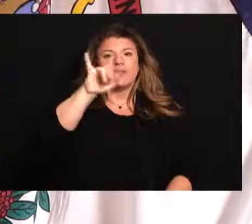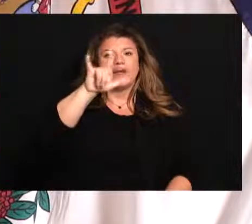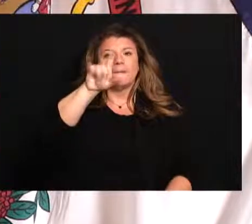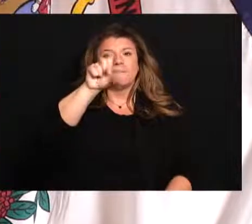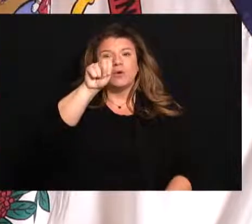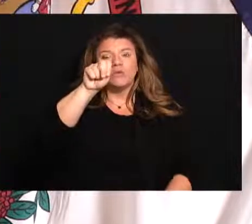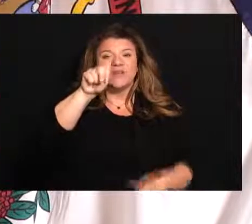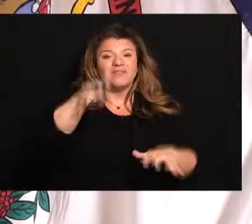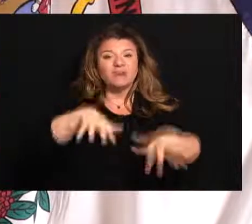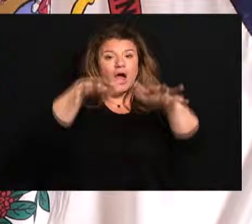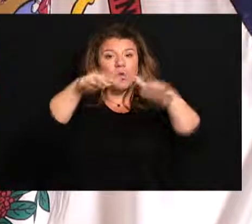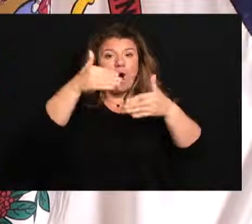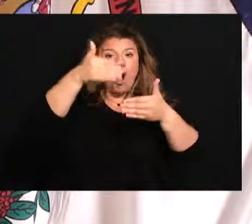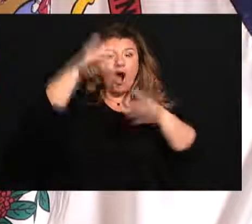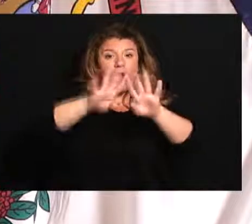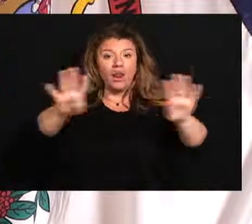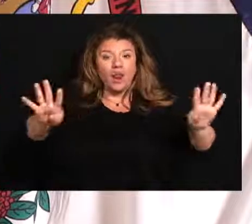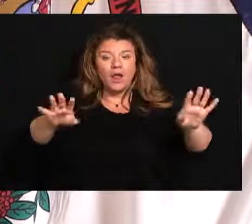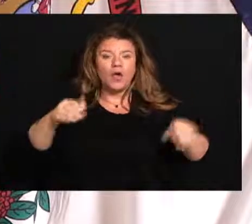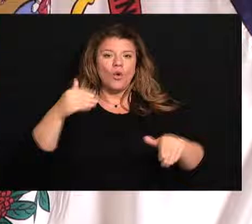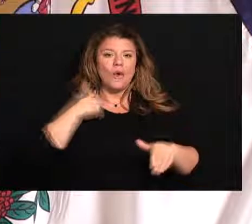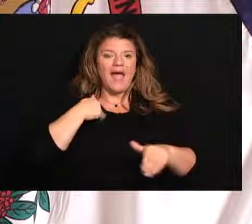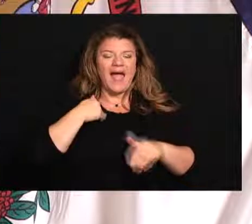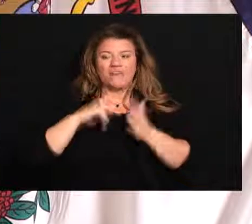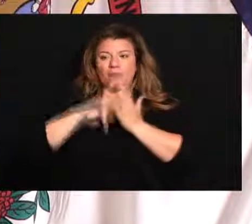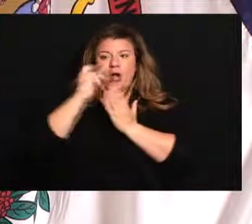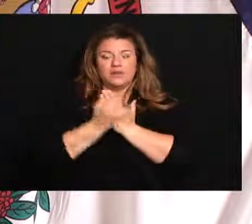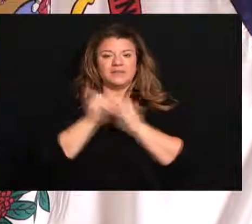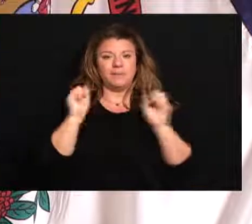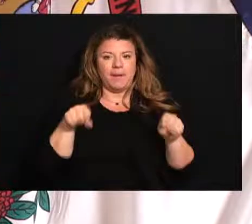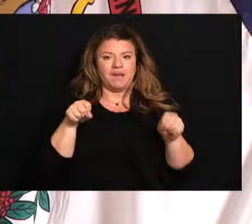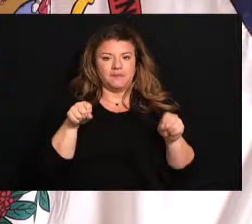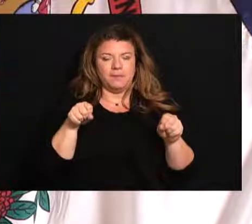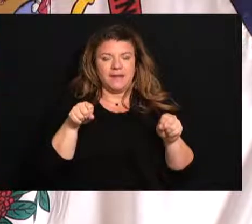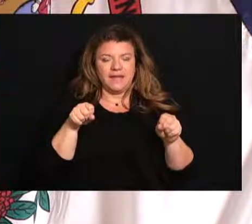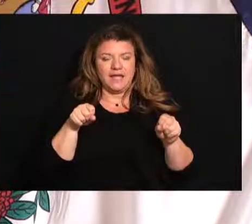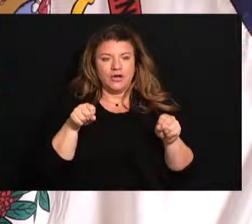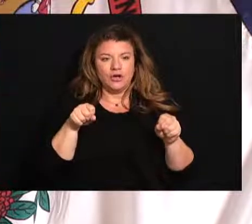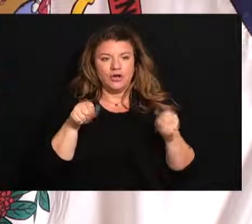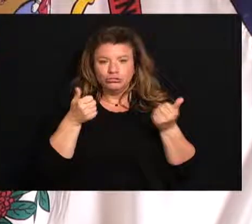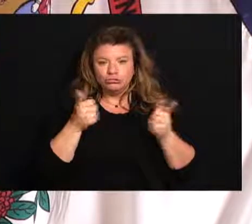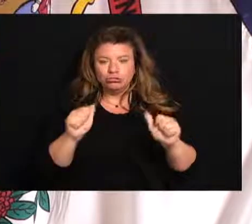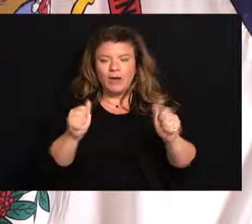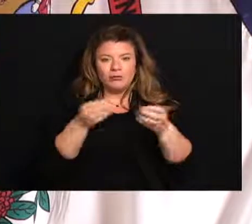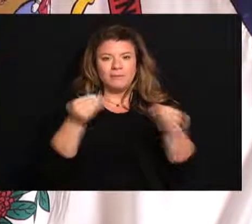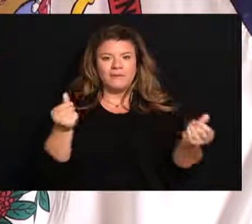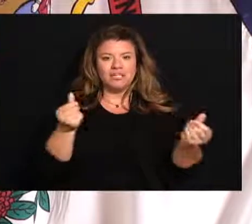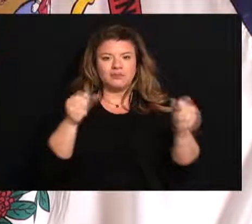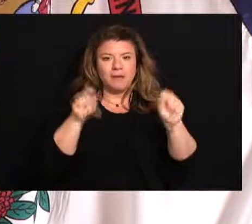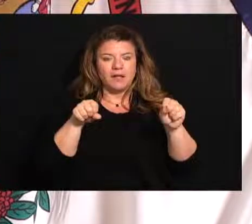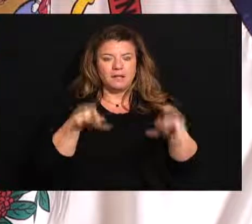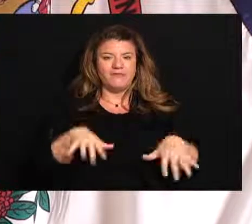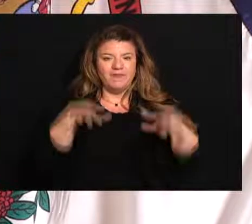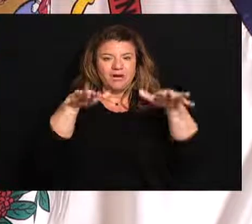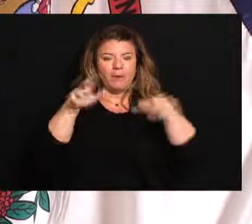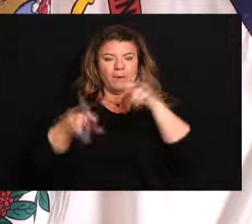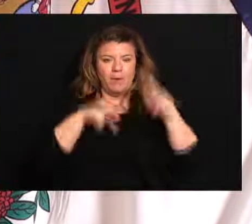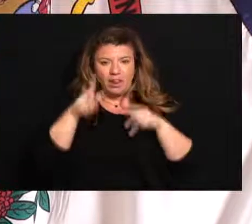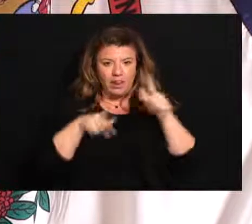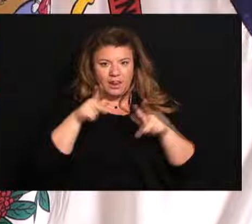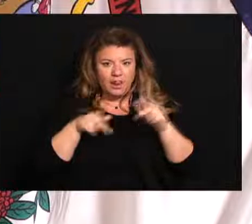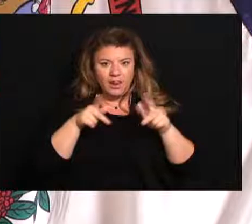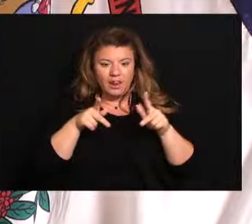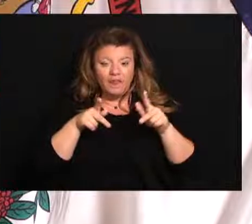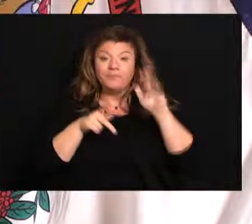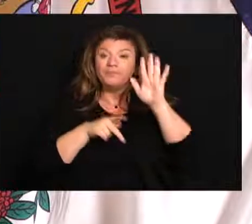or whatever it may be. There's projects constantly going on to diminish, you know, the possibility of flooding to our people.